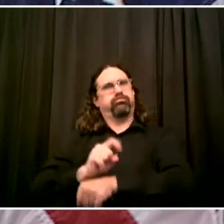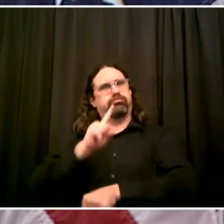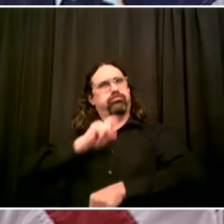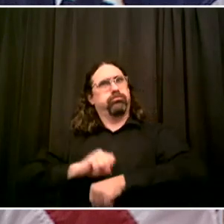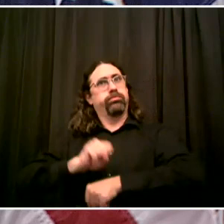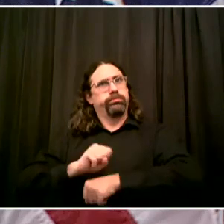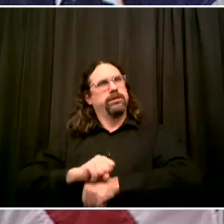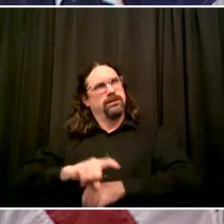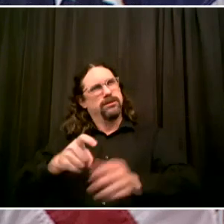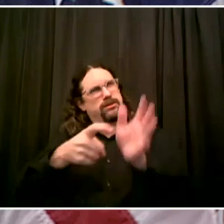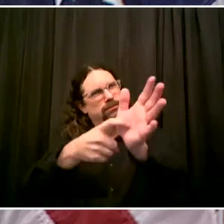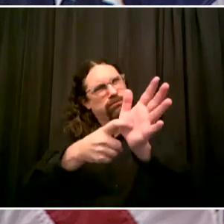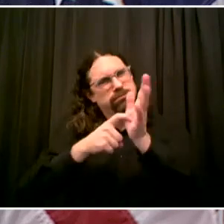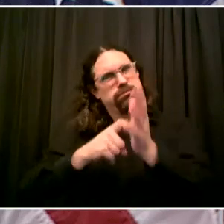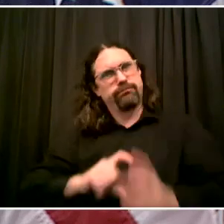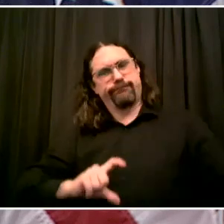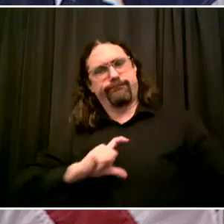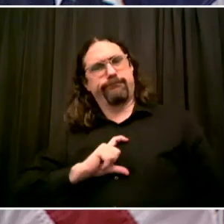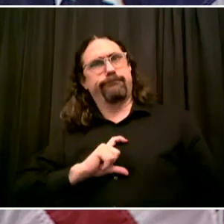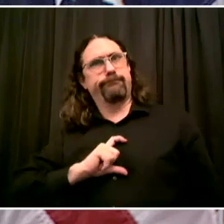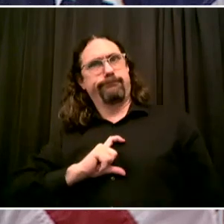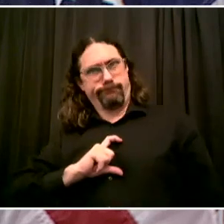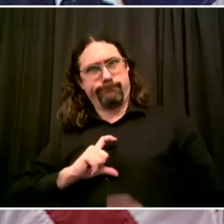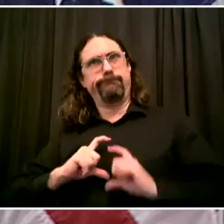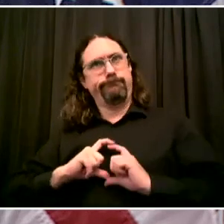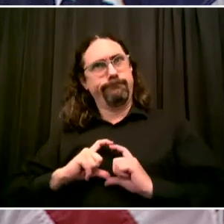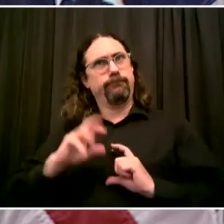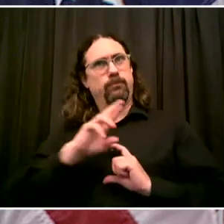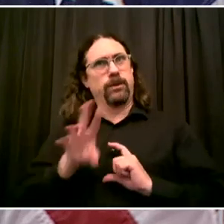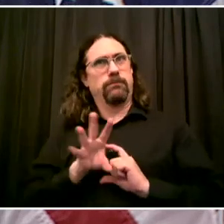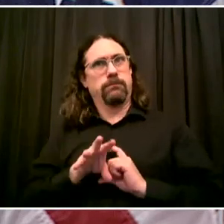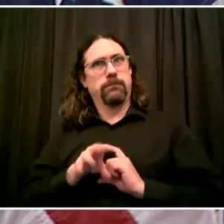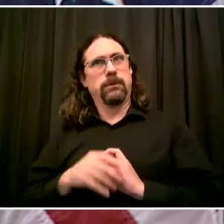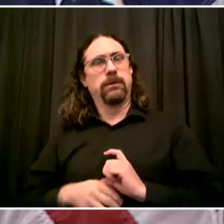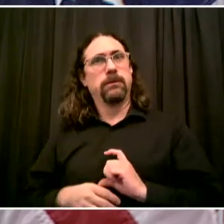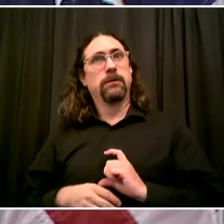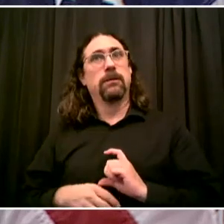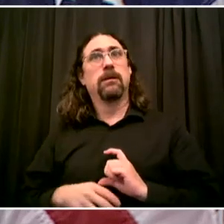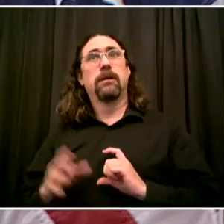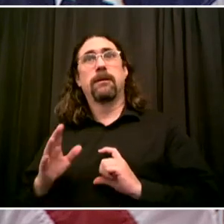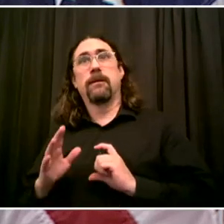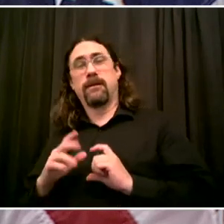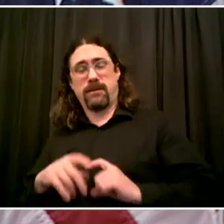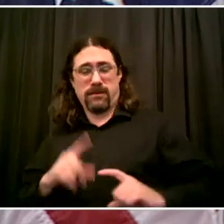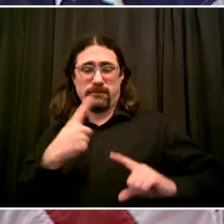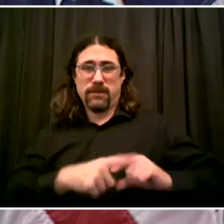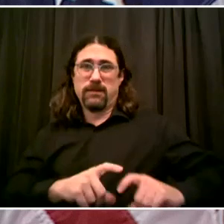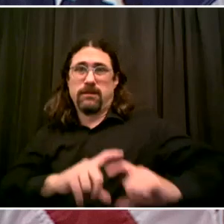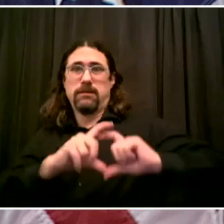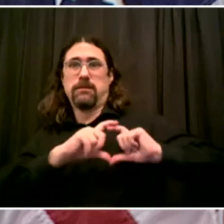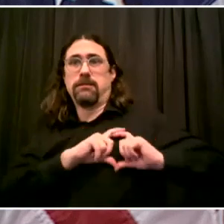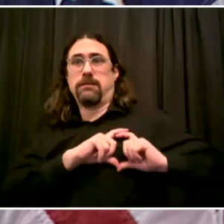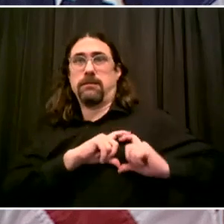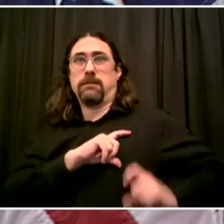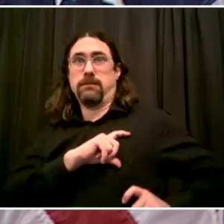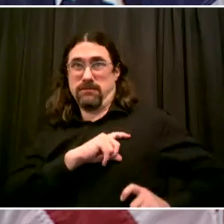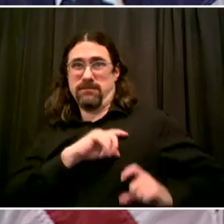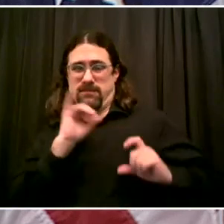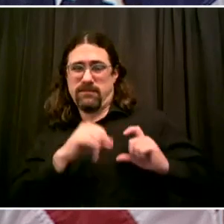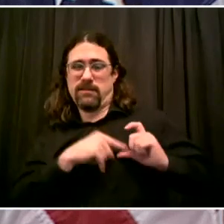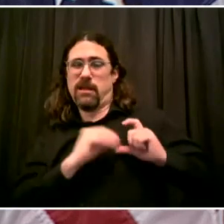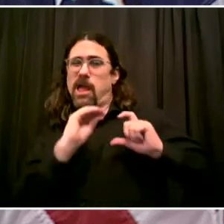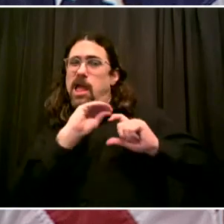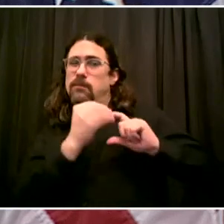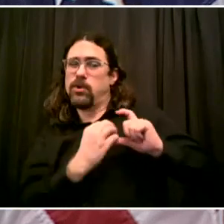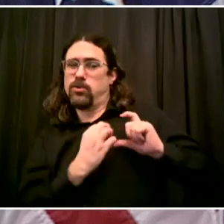up your badge number or your name is absolutely inappropriate. I'll leave it to Commissioner Shea to determine